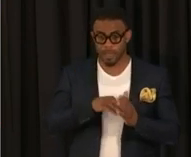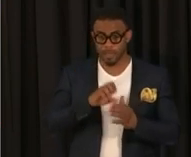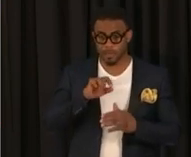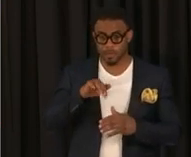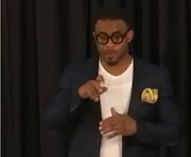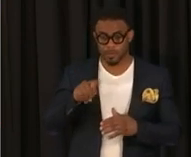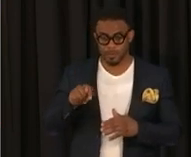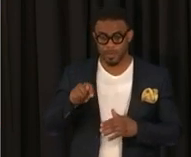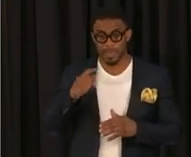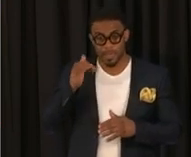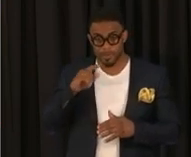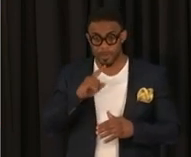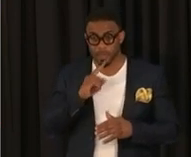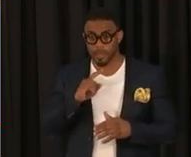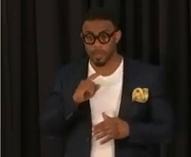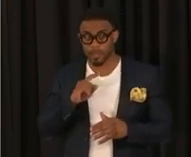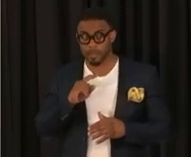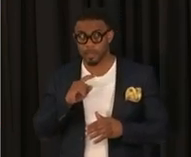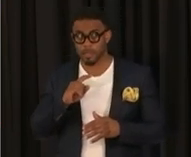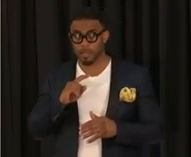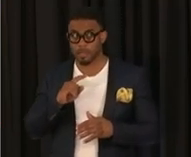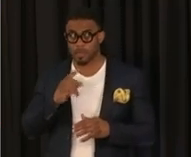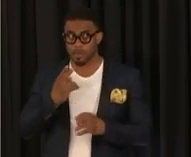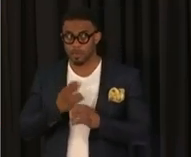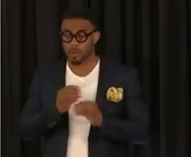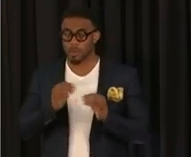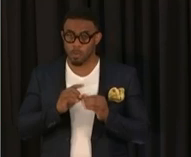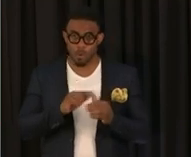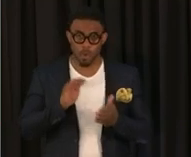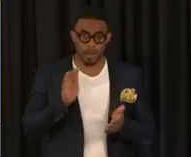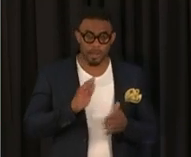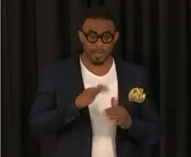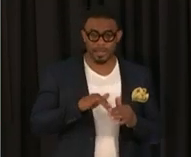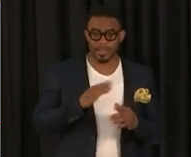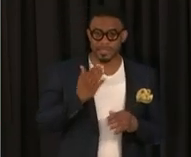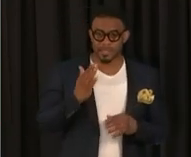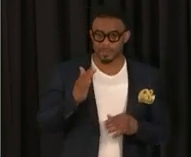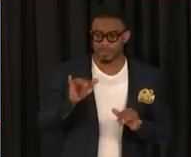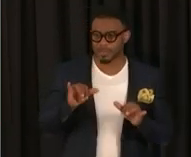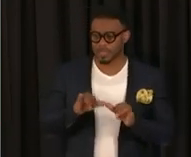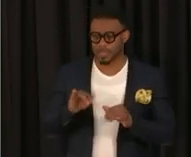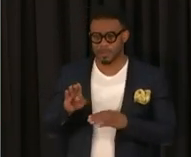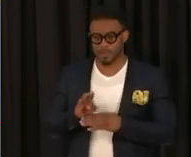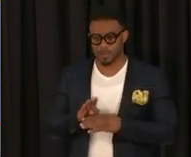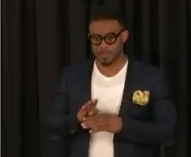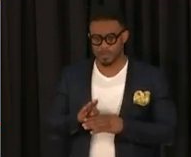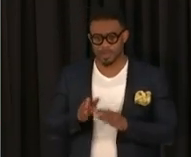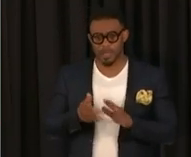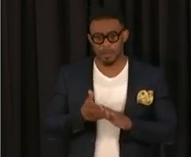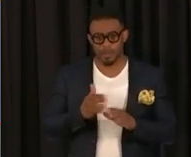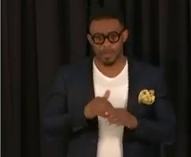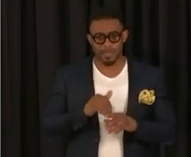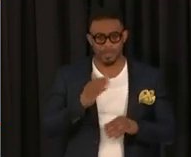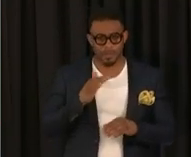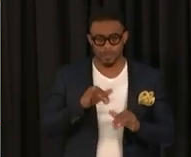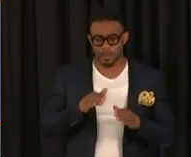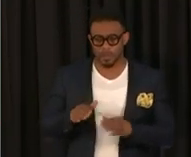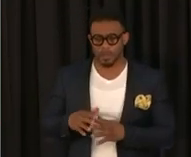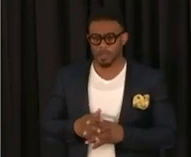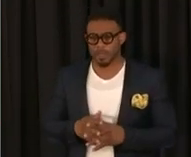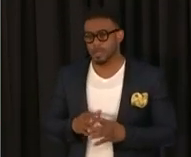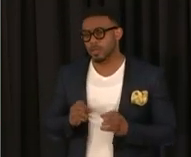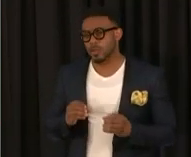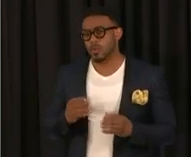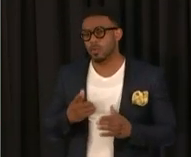200,000 square feet, if they are consuming more or less than a similarly sized business that's operating in a similar